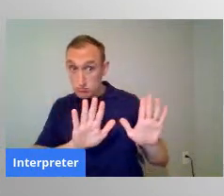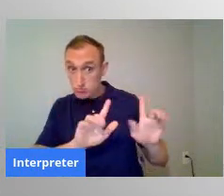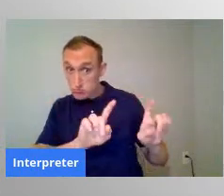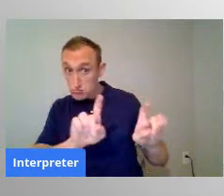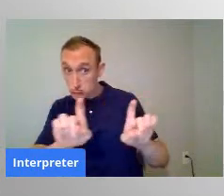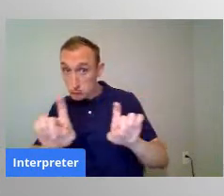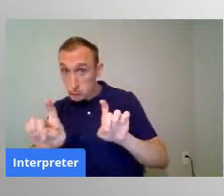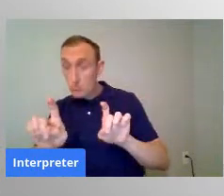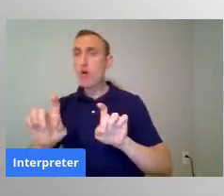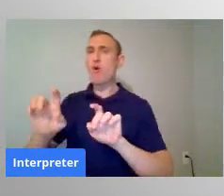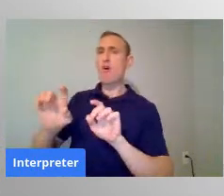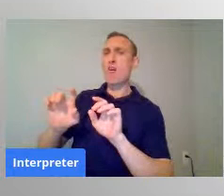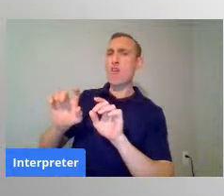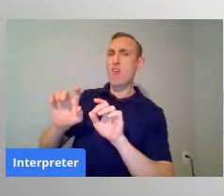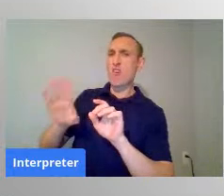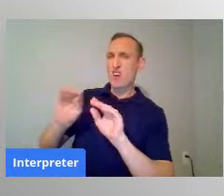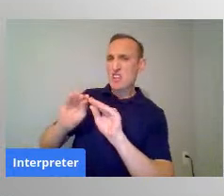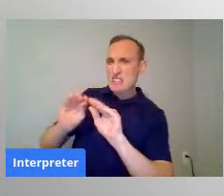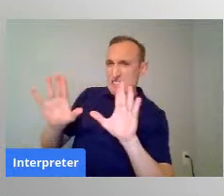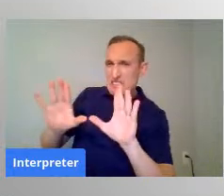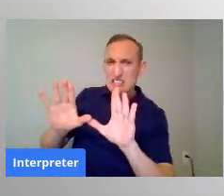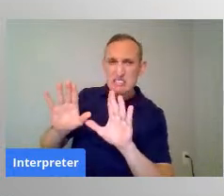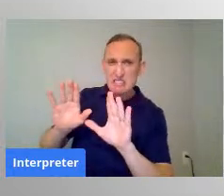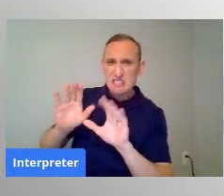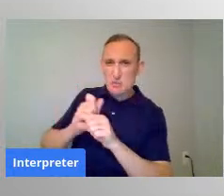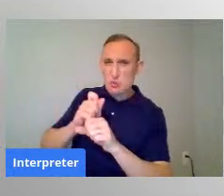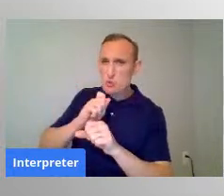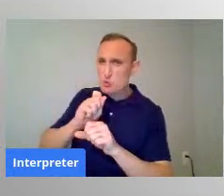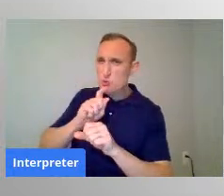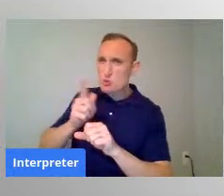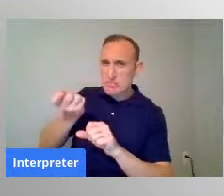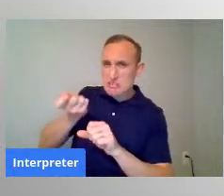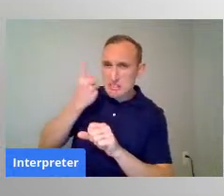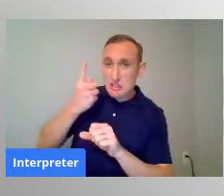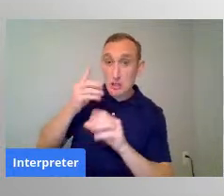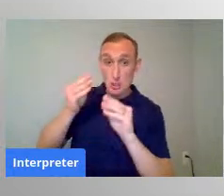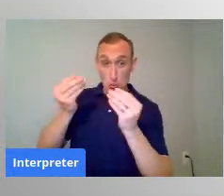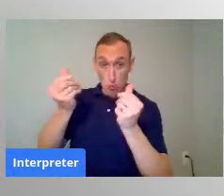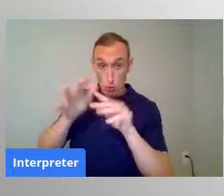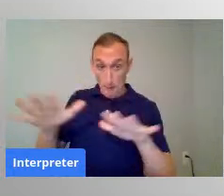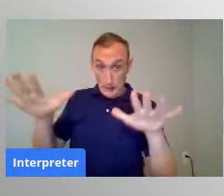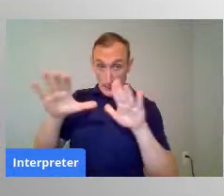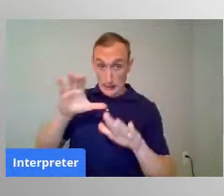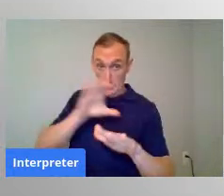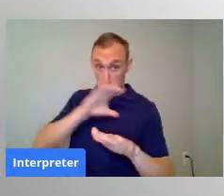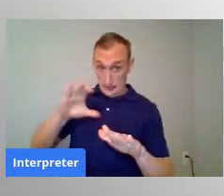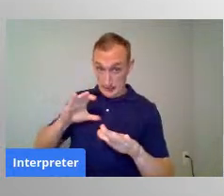So can we clarify the policy or property committee that Ms. Davis is now the chair?